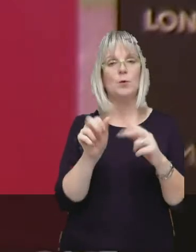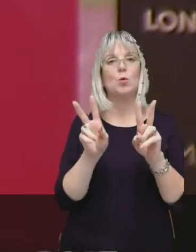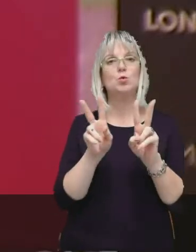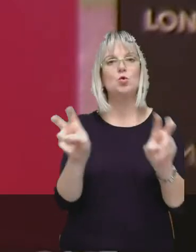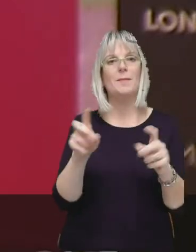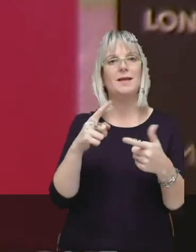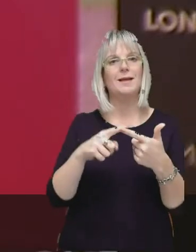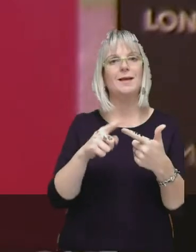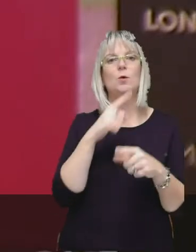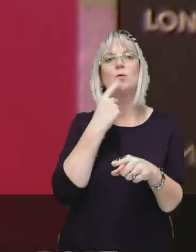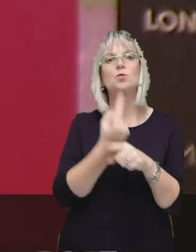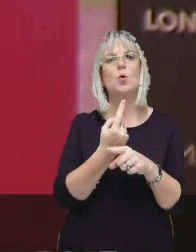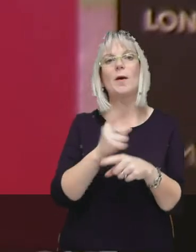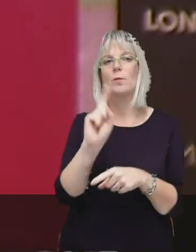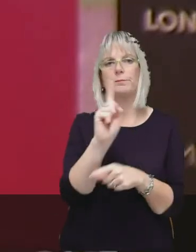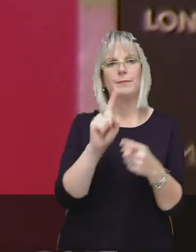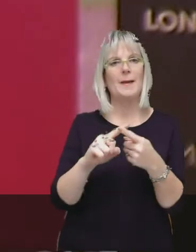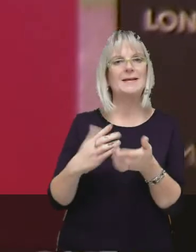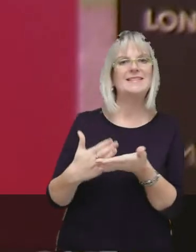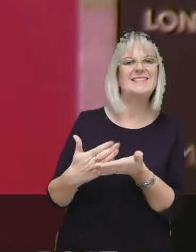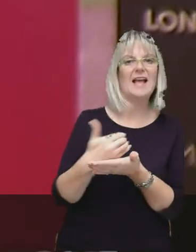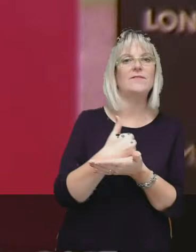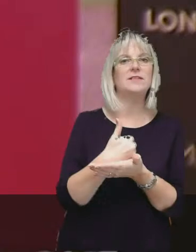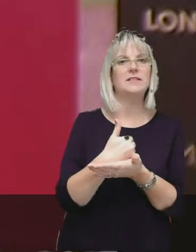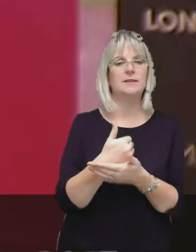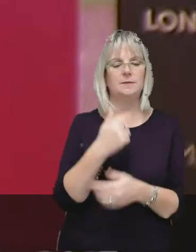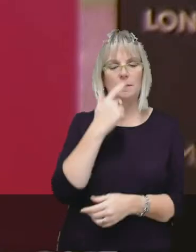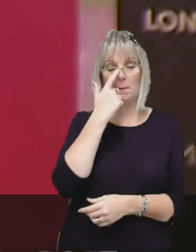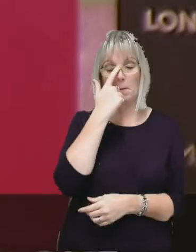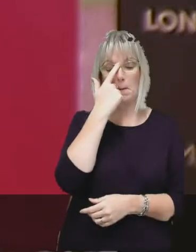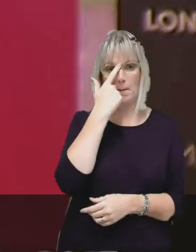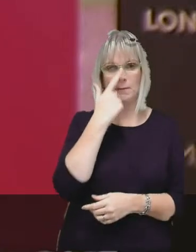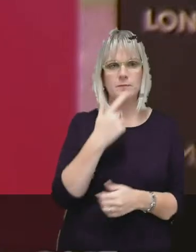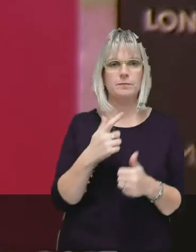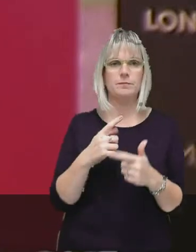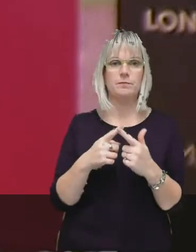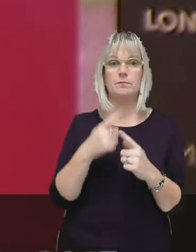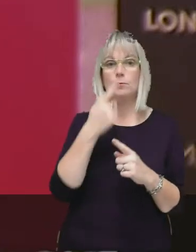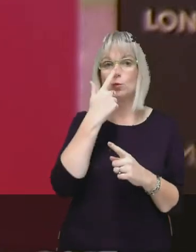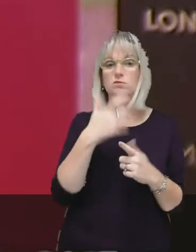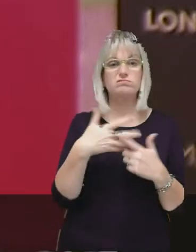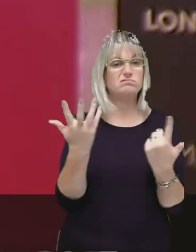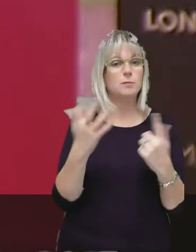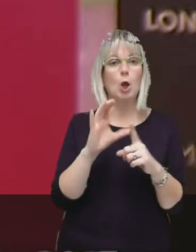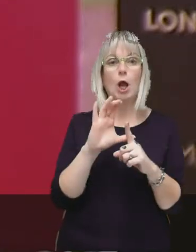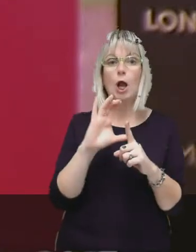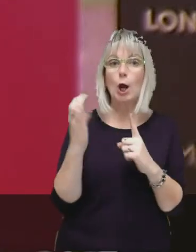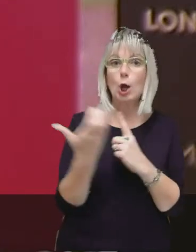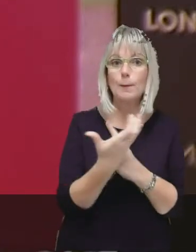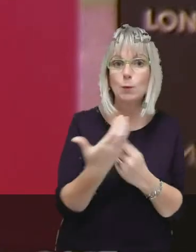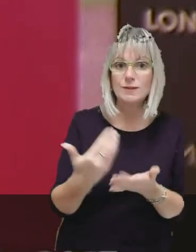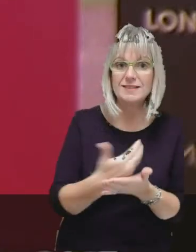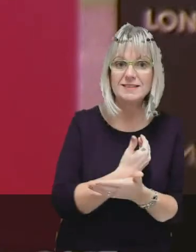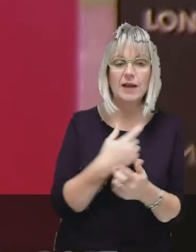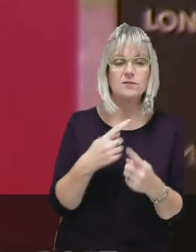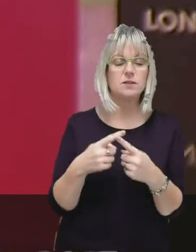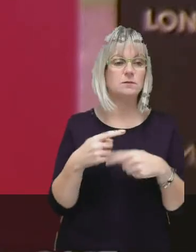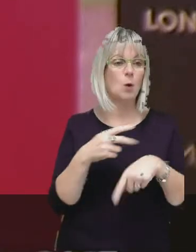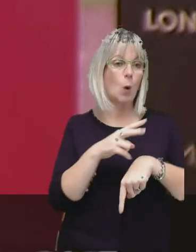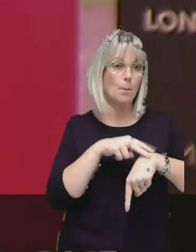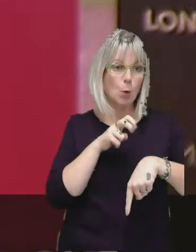safety, which includes any questions about community safety, policing, crime,